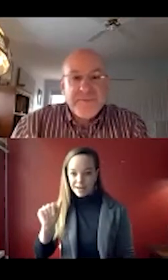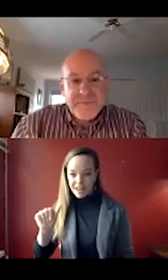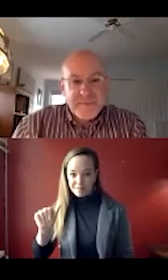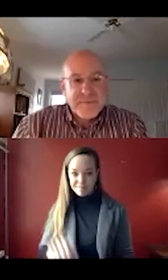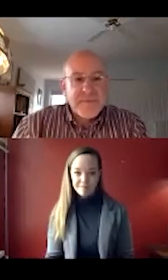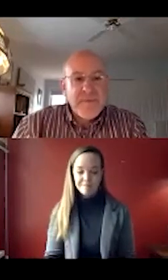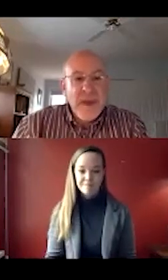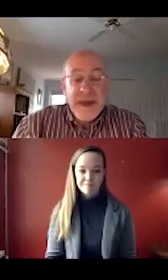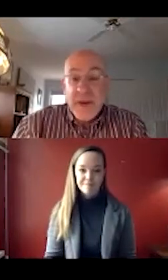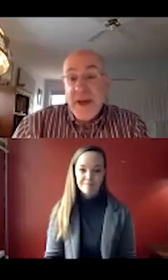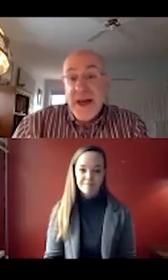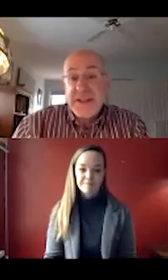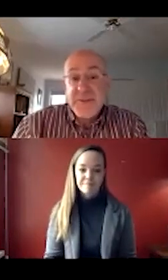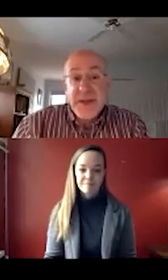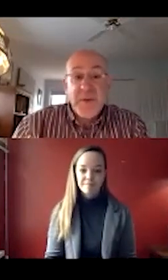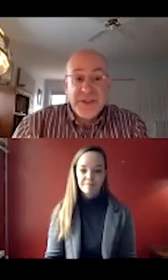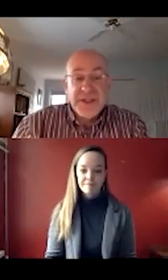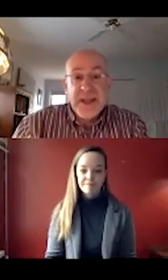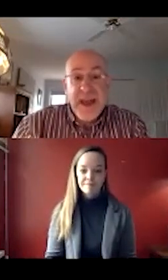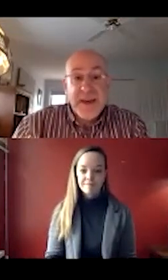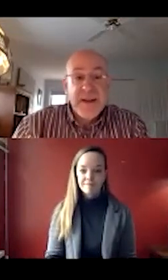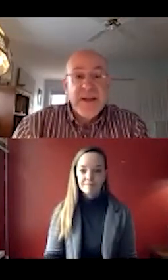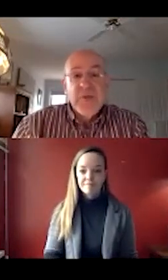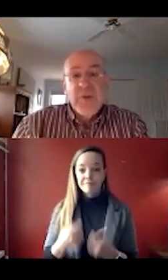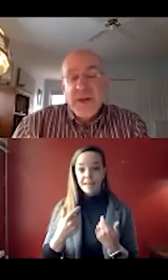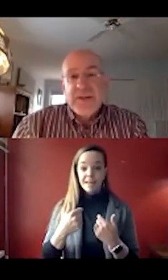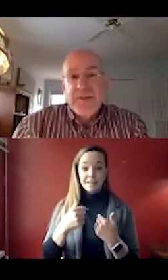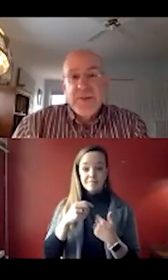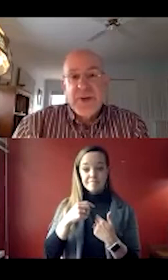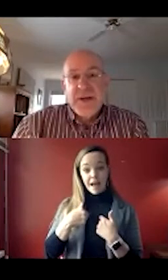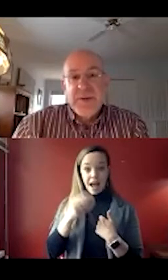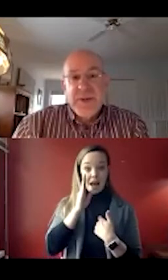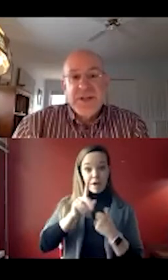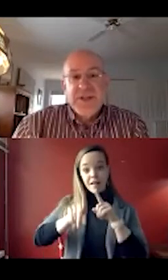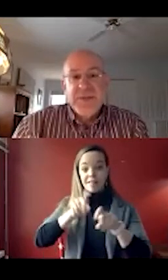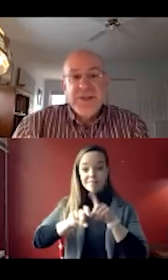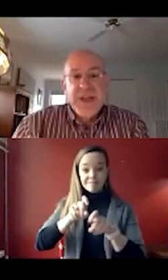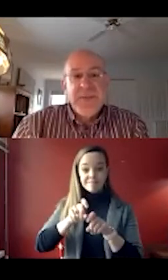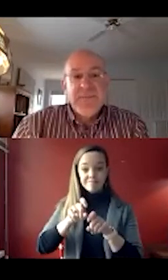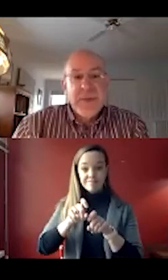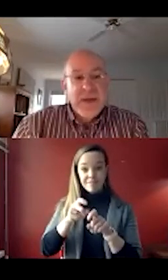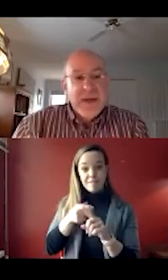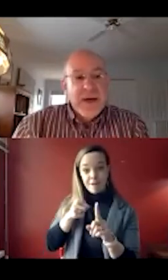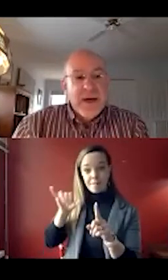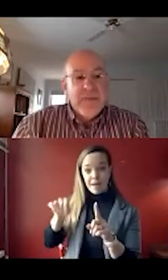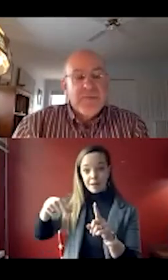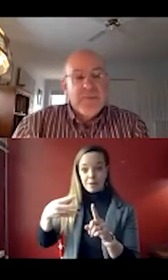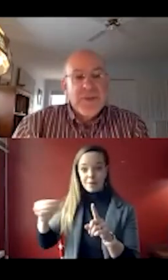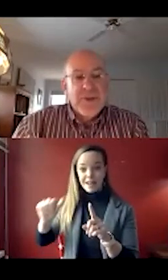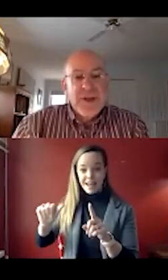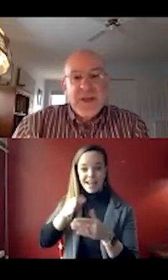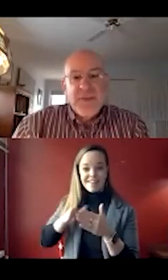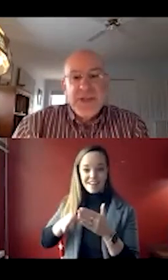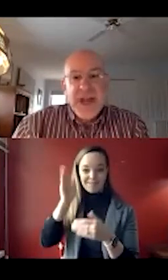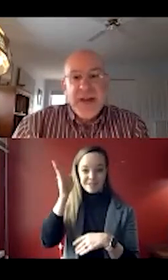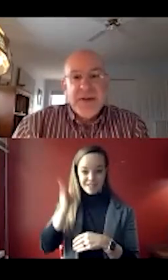toolbar. And I will ask as many questions as I can when we get to when Ian's done presenting. We